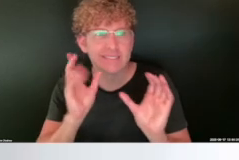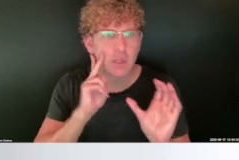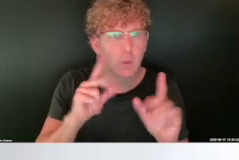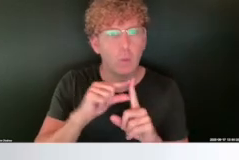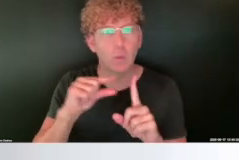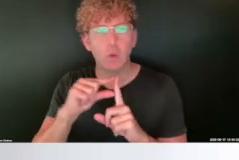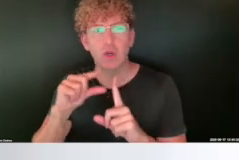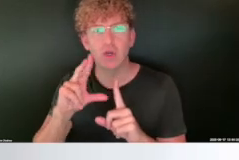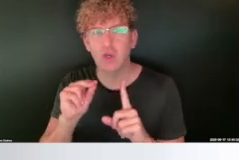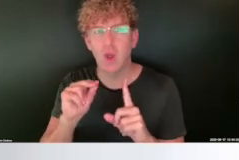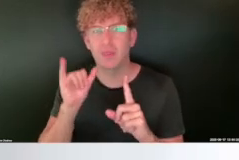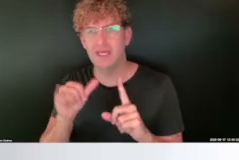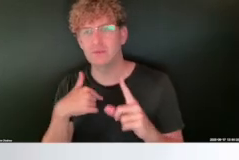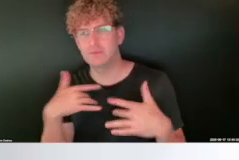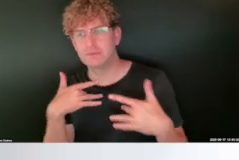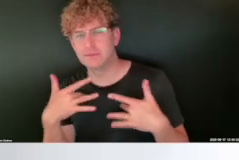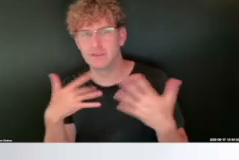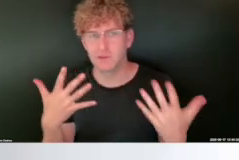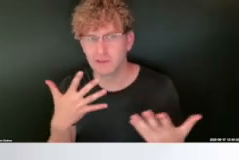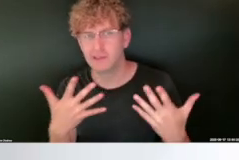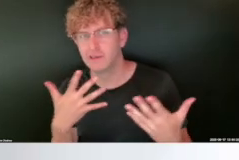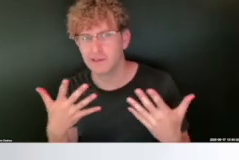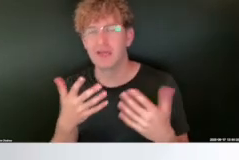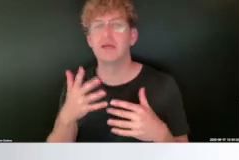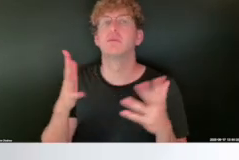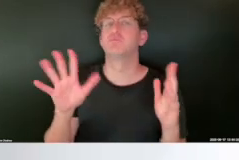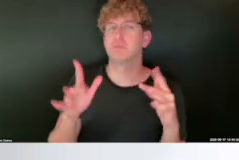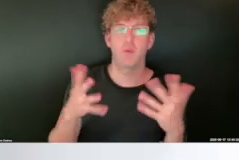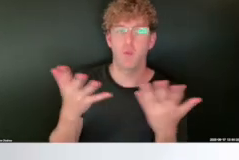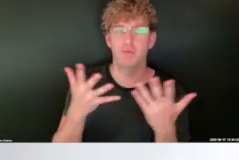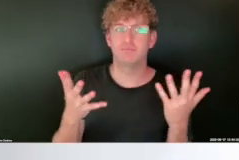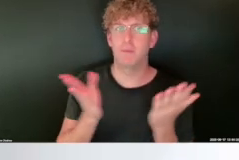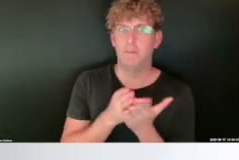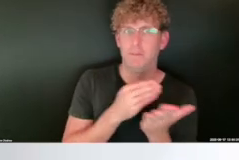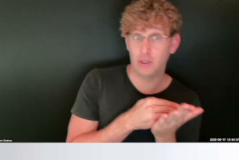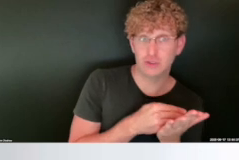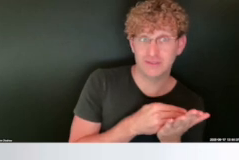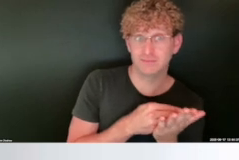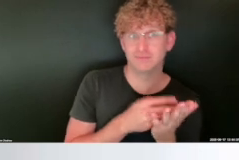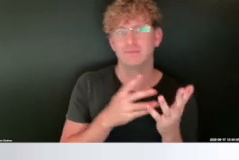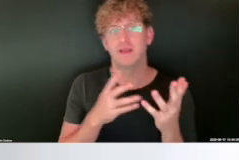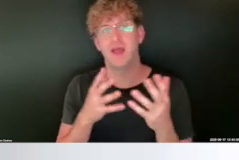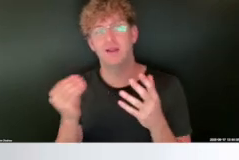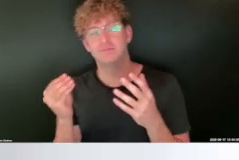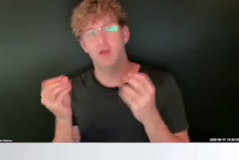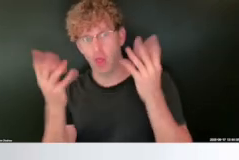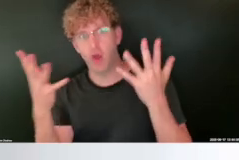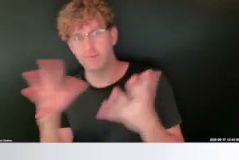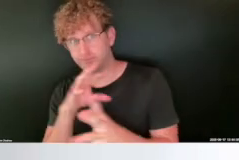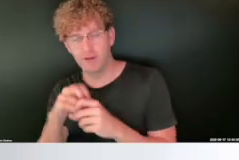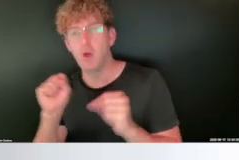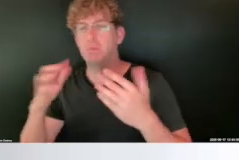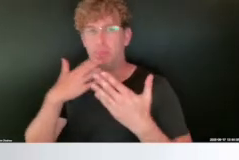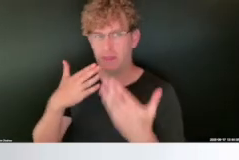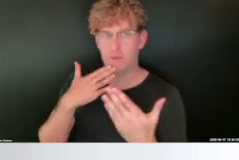be fair, there's the what is technically in a budget versus there's a lot. Okay, thank you so much. But